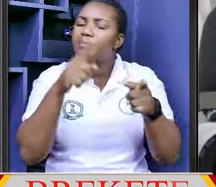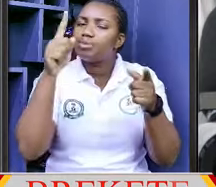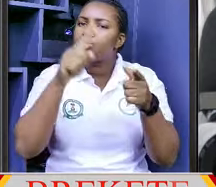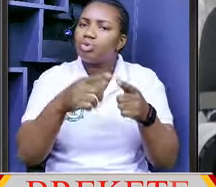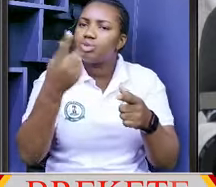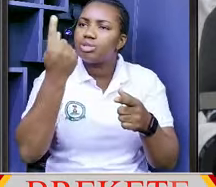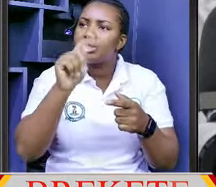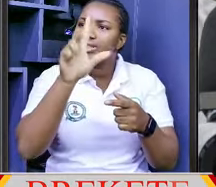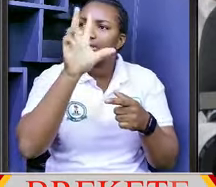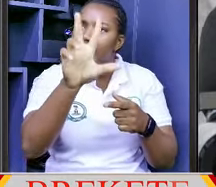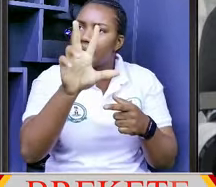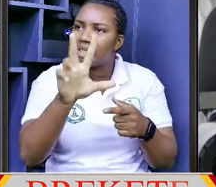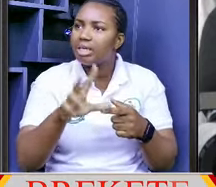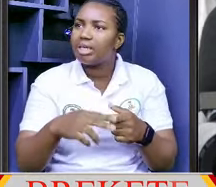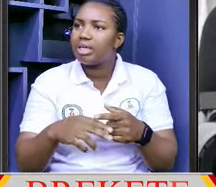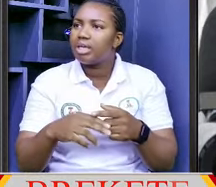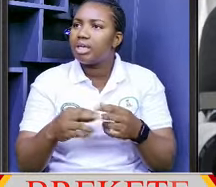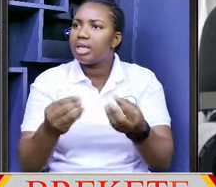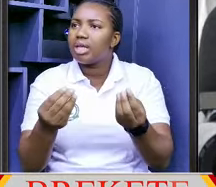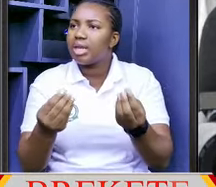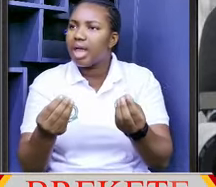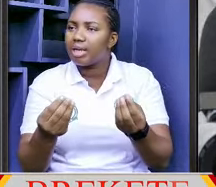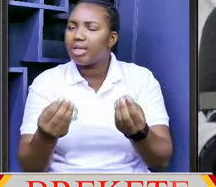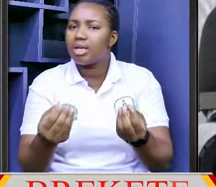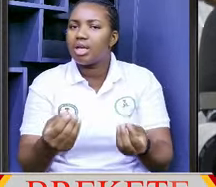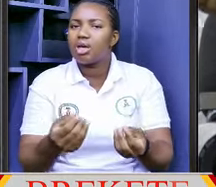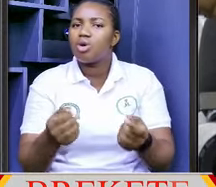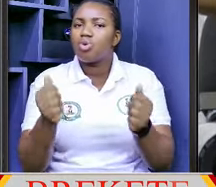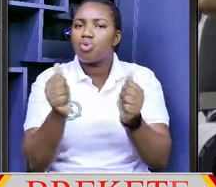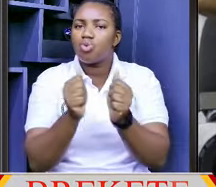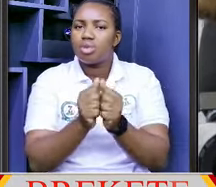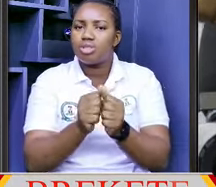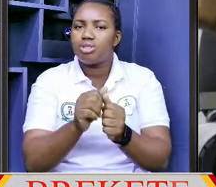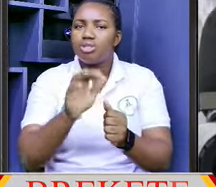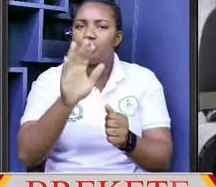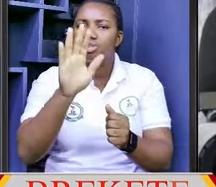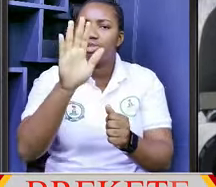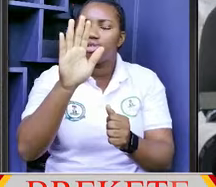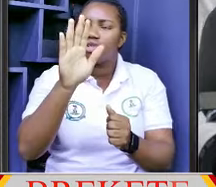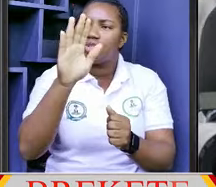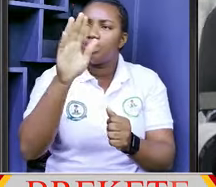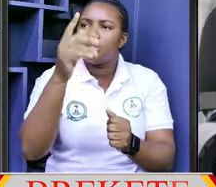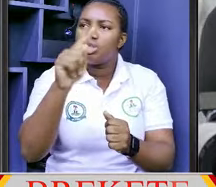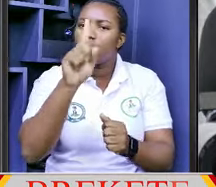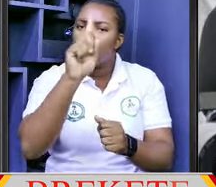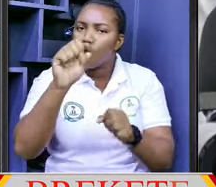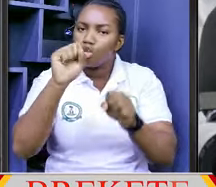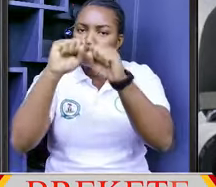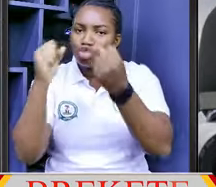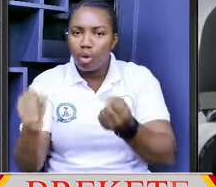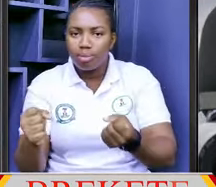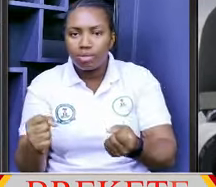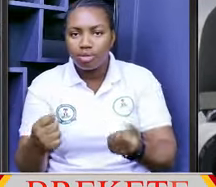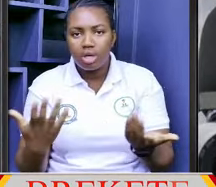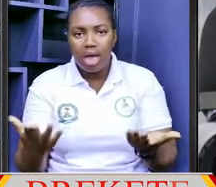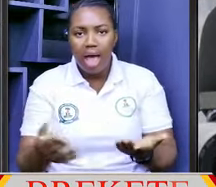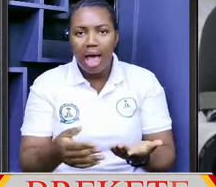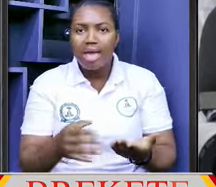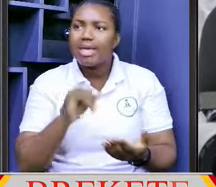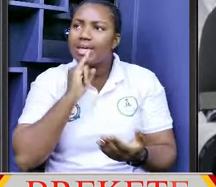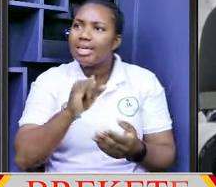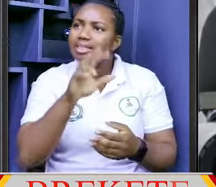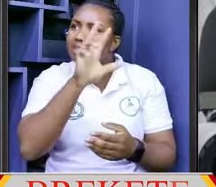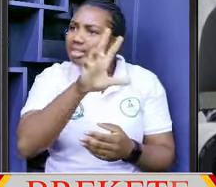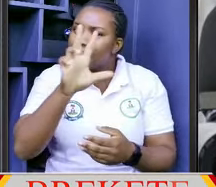lands plus one shop? My senior brother. No, your brother, your late brother. Abi, you know, follow share three